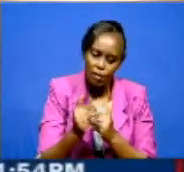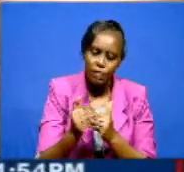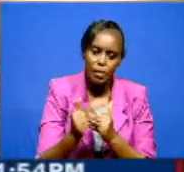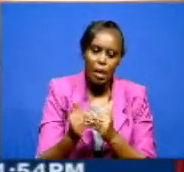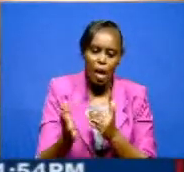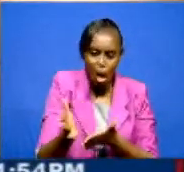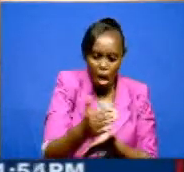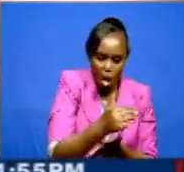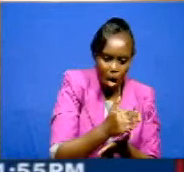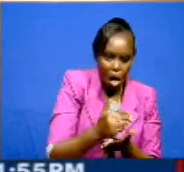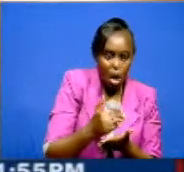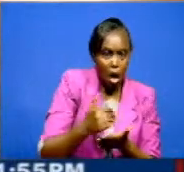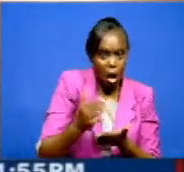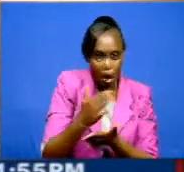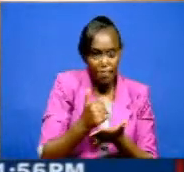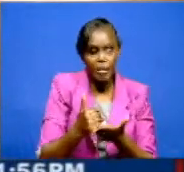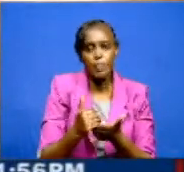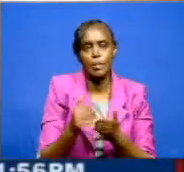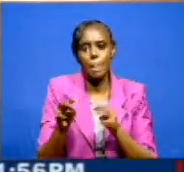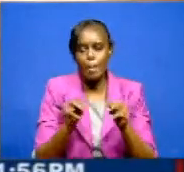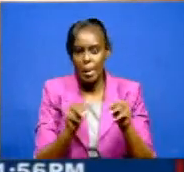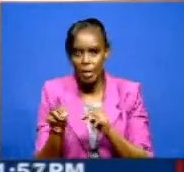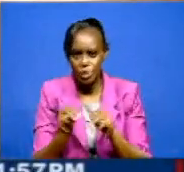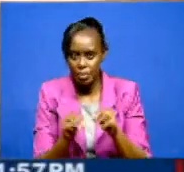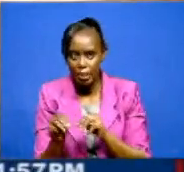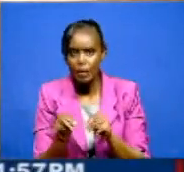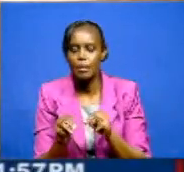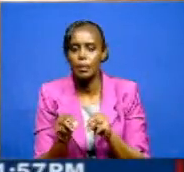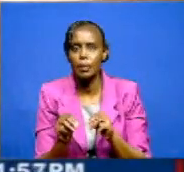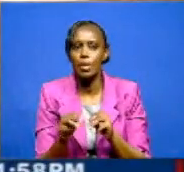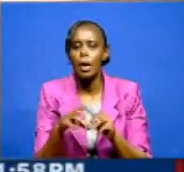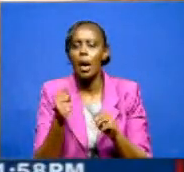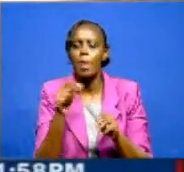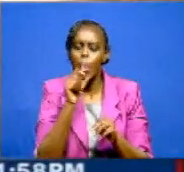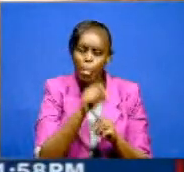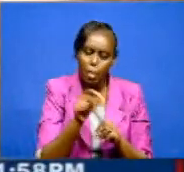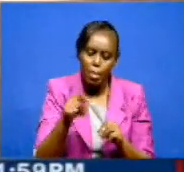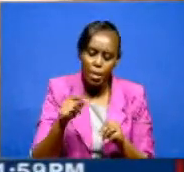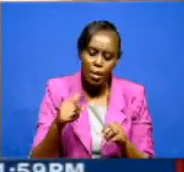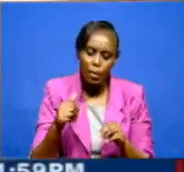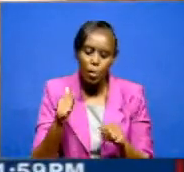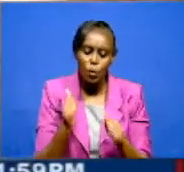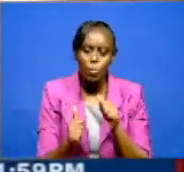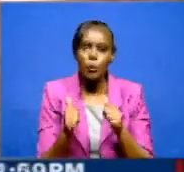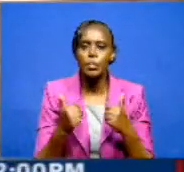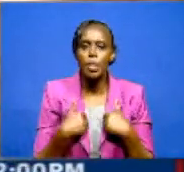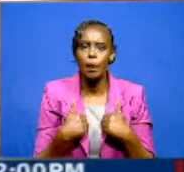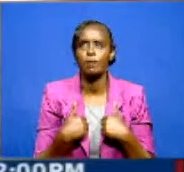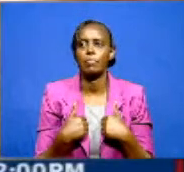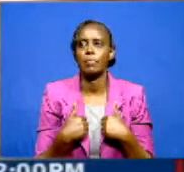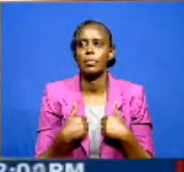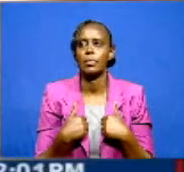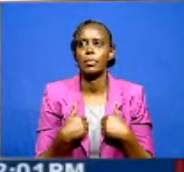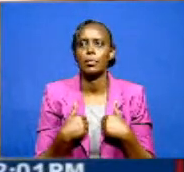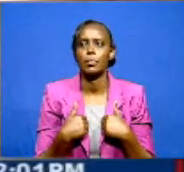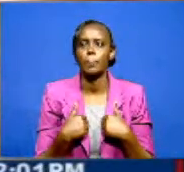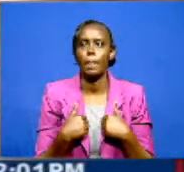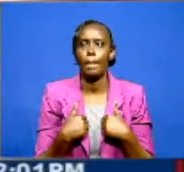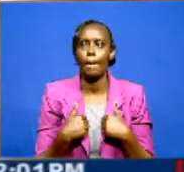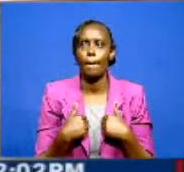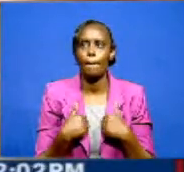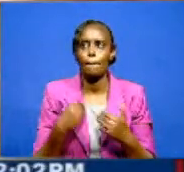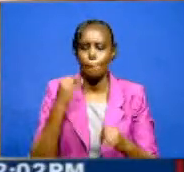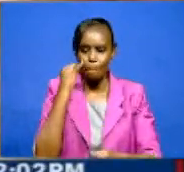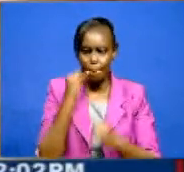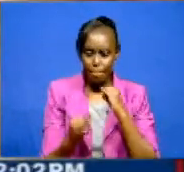also other crops that we have, Mr. Speaker. Mr. Speaker, as I move to